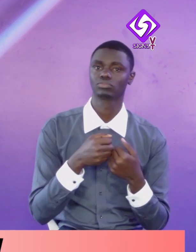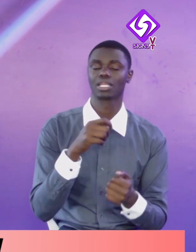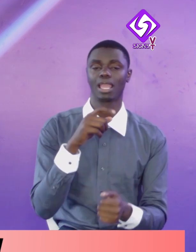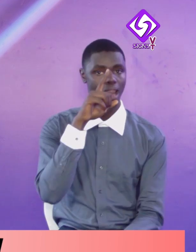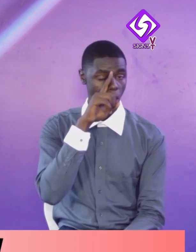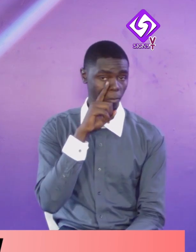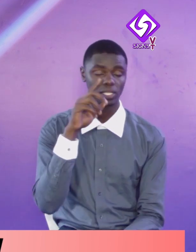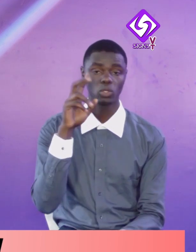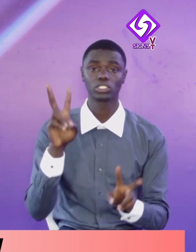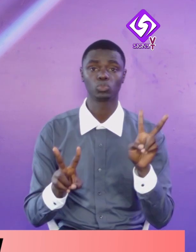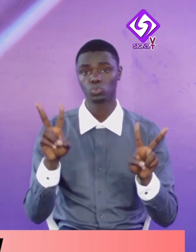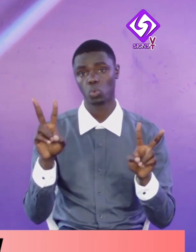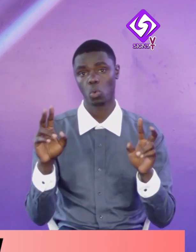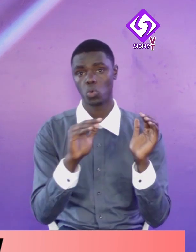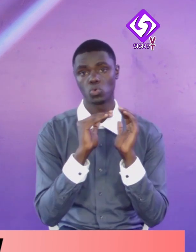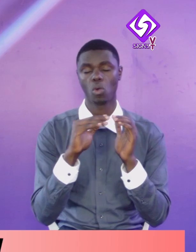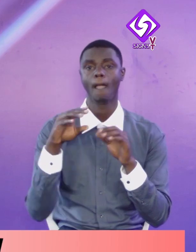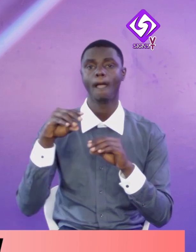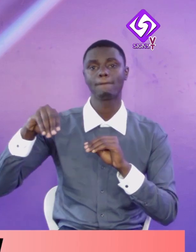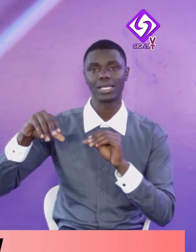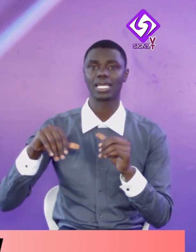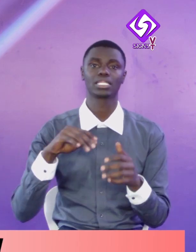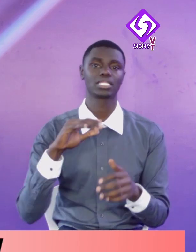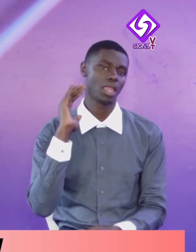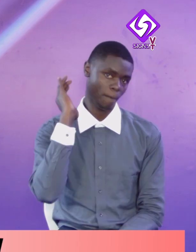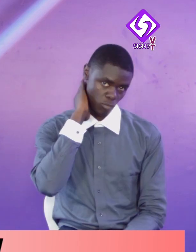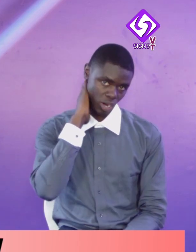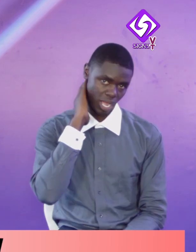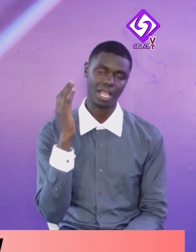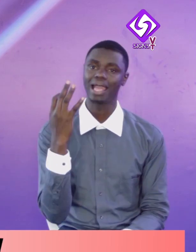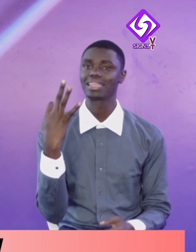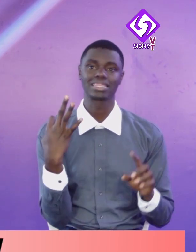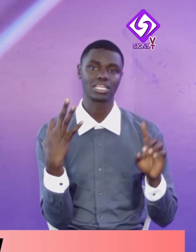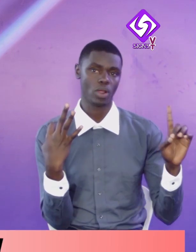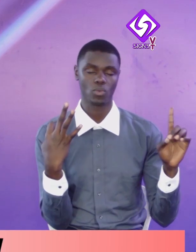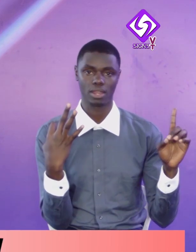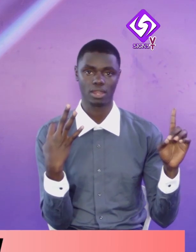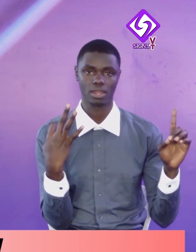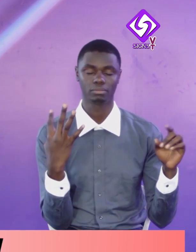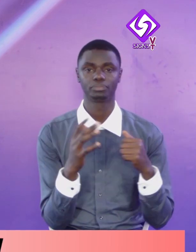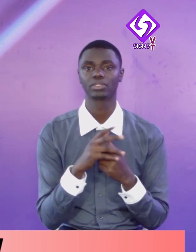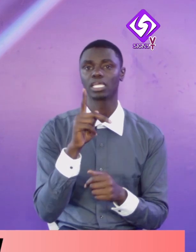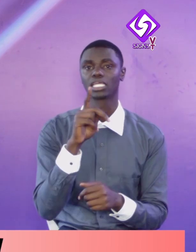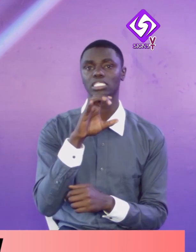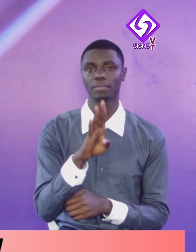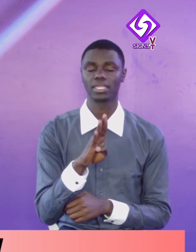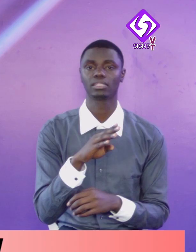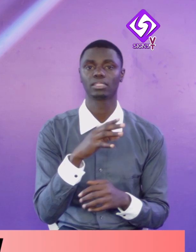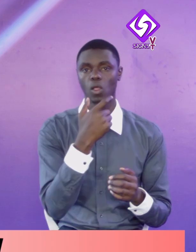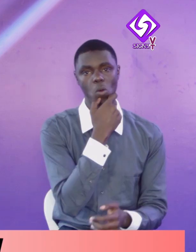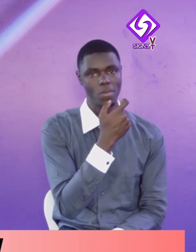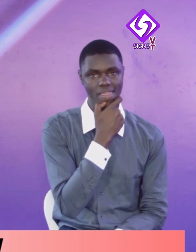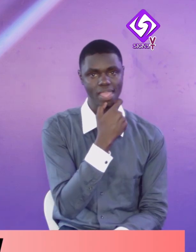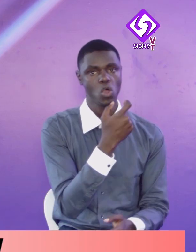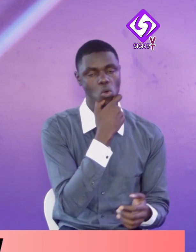a 2-2 draw. Bandari versus Muranga Seal, it was a 3-1 win for Bandari. Yeah. Then KCB versus Gor